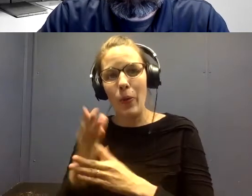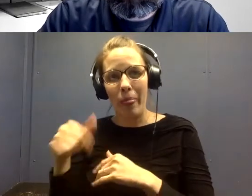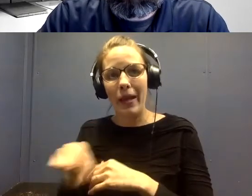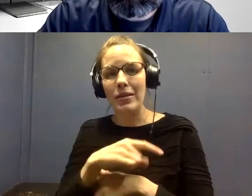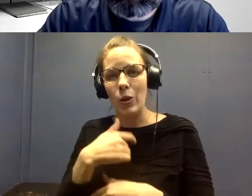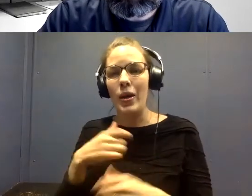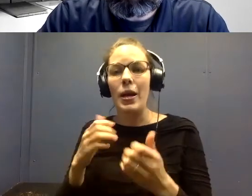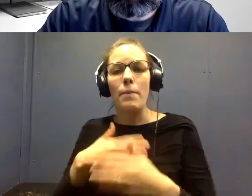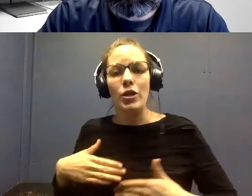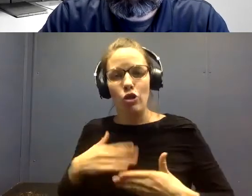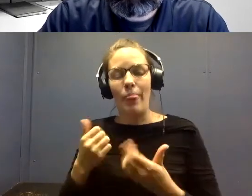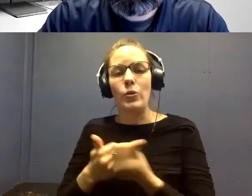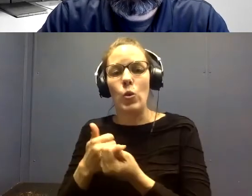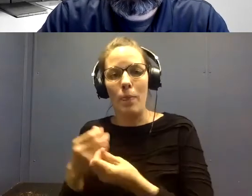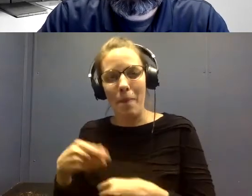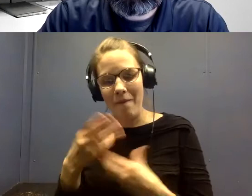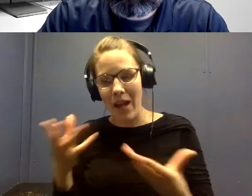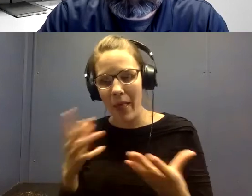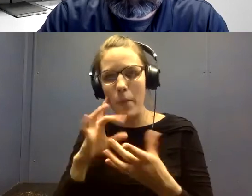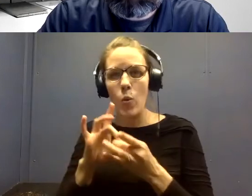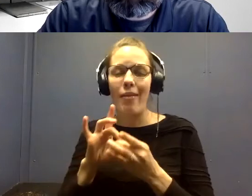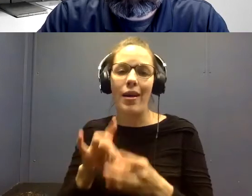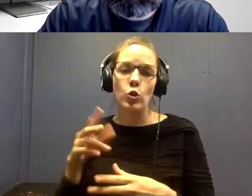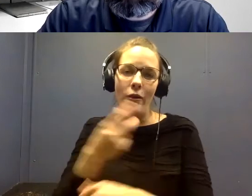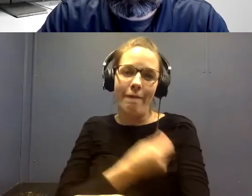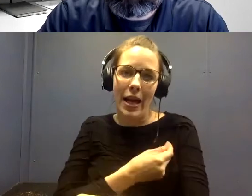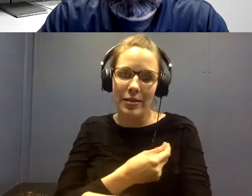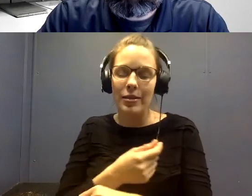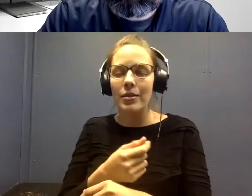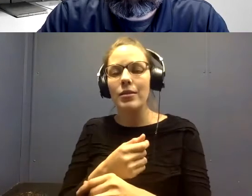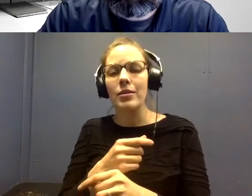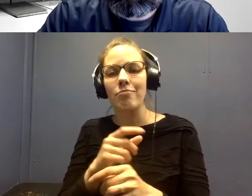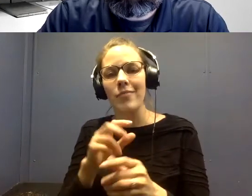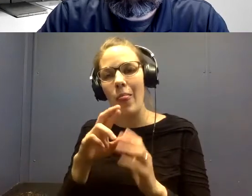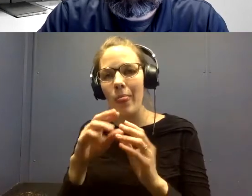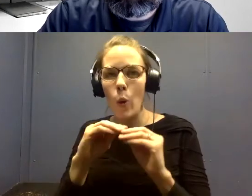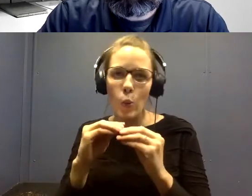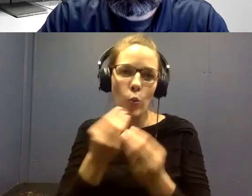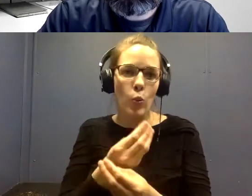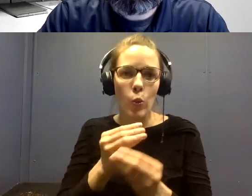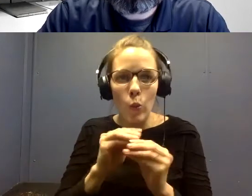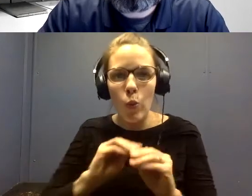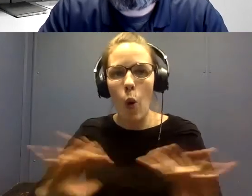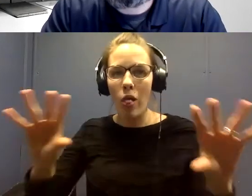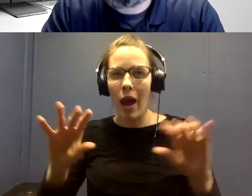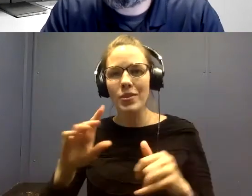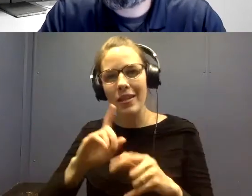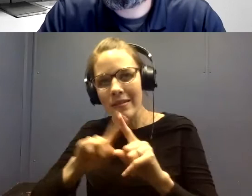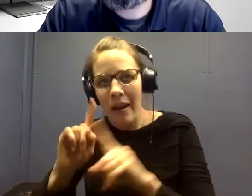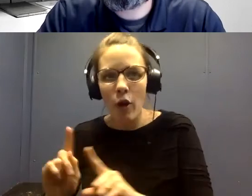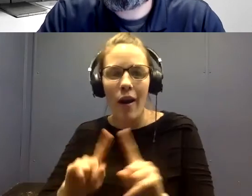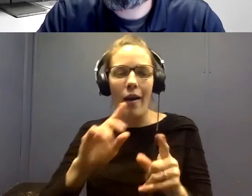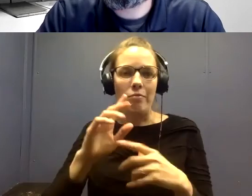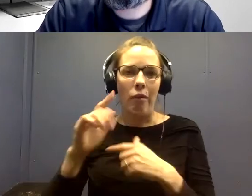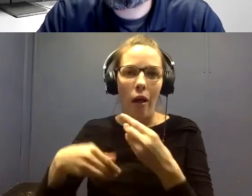appreciate the support you've been providing them regarding vaccinations and the rollouts and how differently they've happened in each